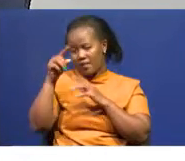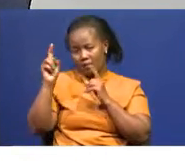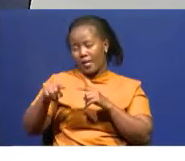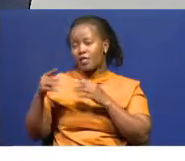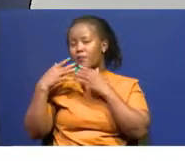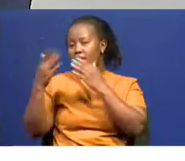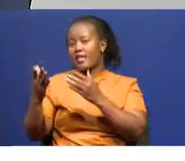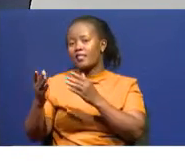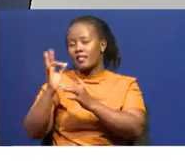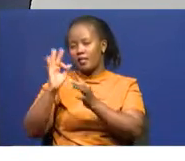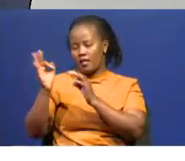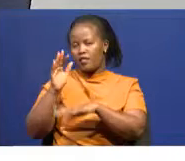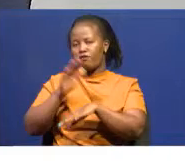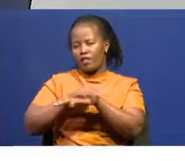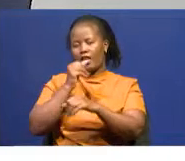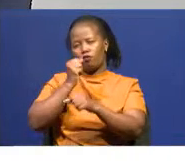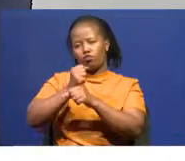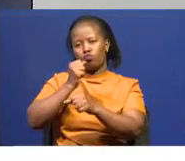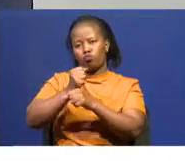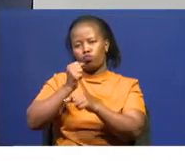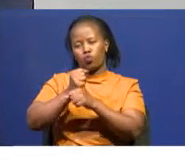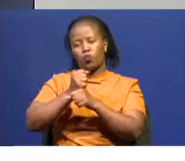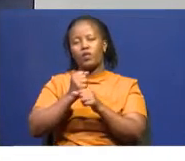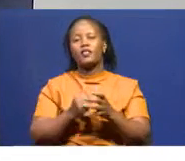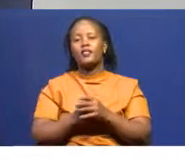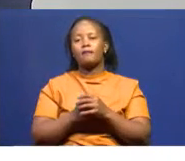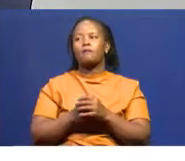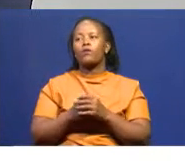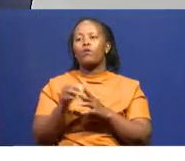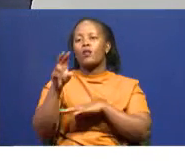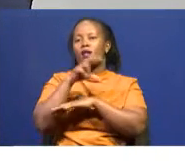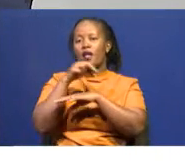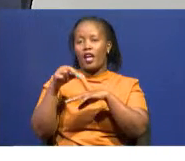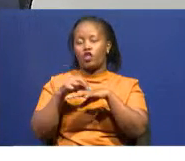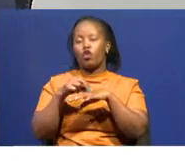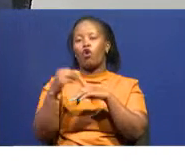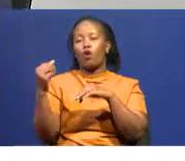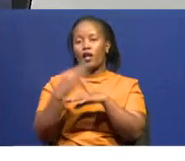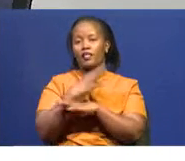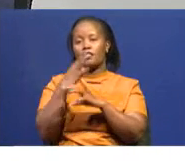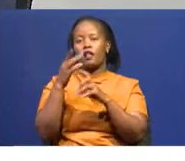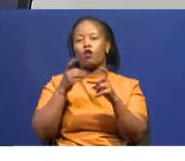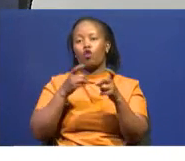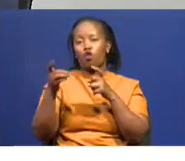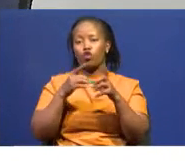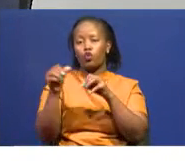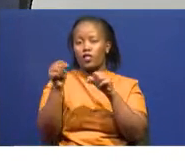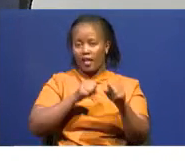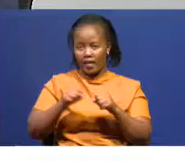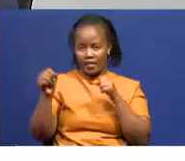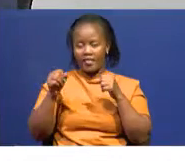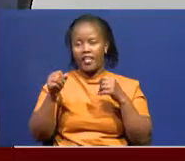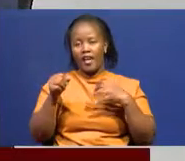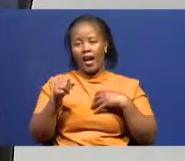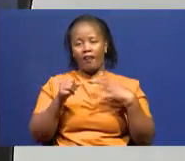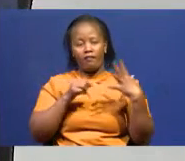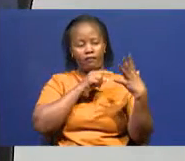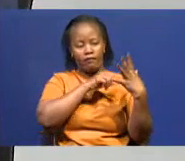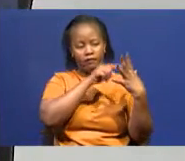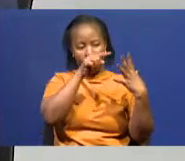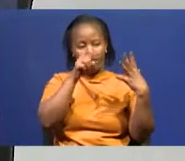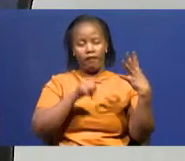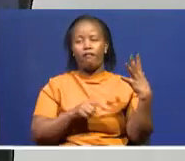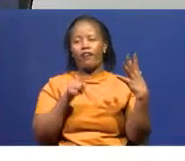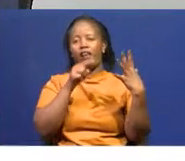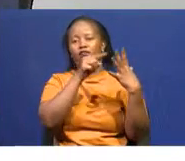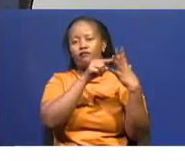actually done considerable amount of work. So the National Cancer Control Strategy has 5 pillars. The first pillar goes back to the question that you've just